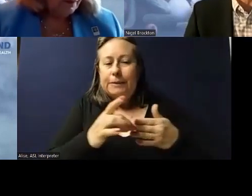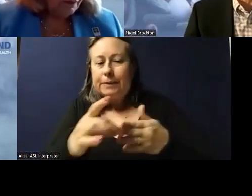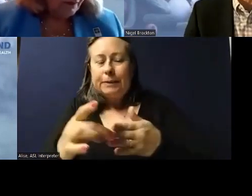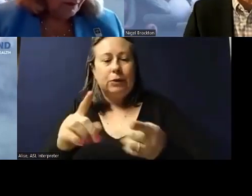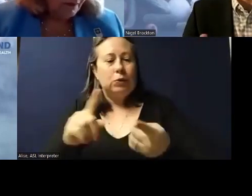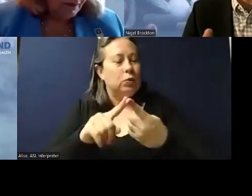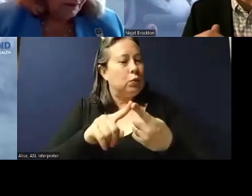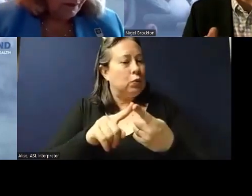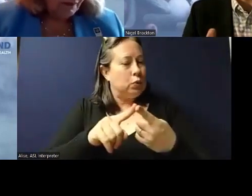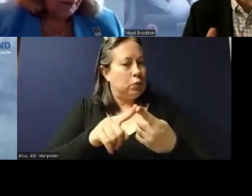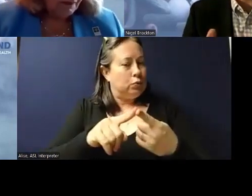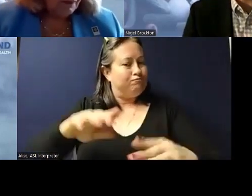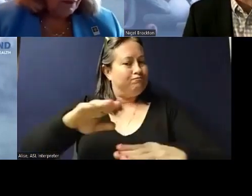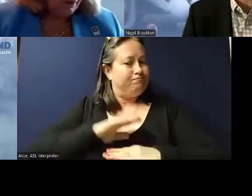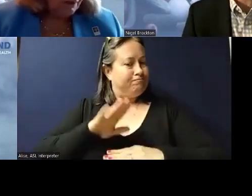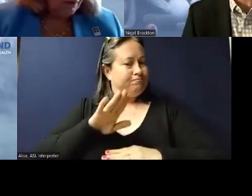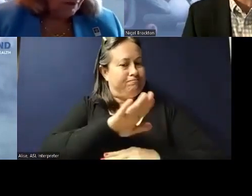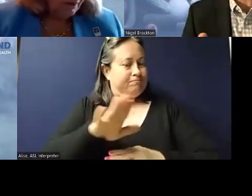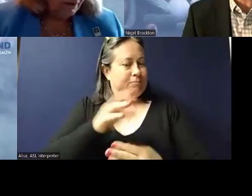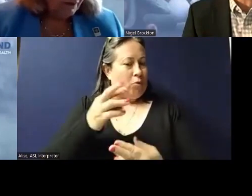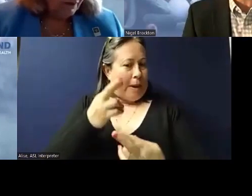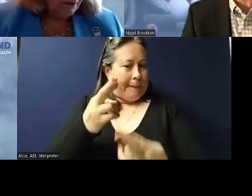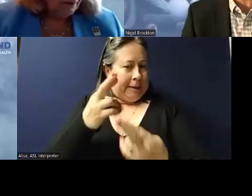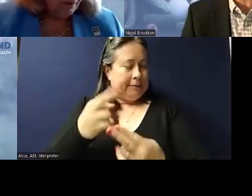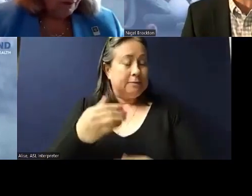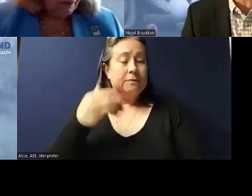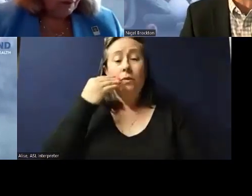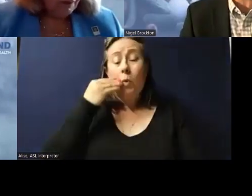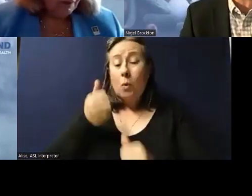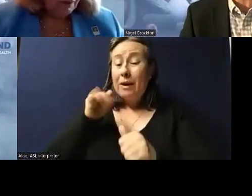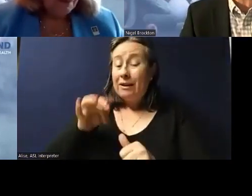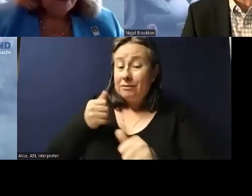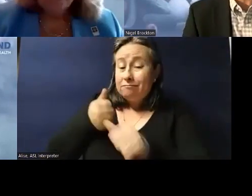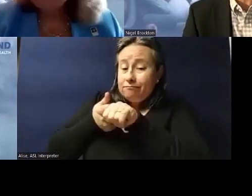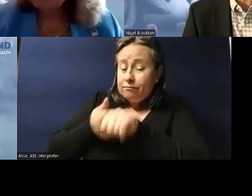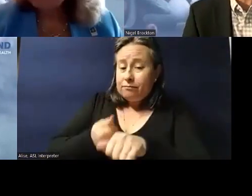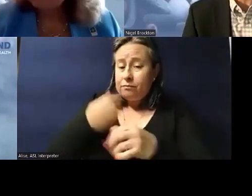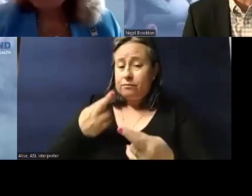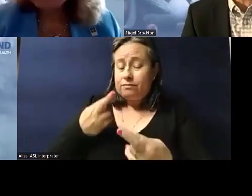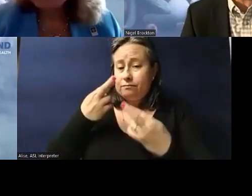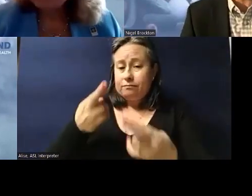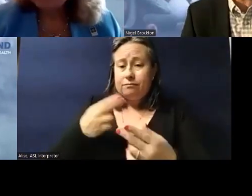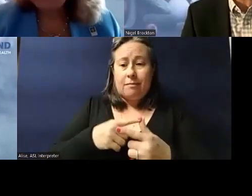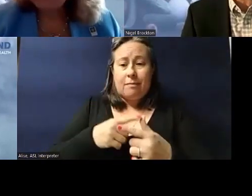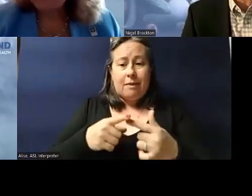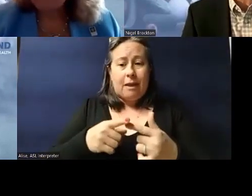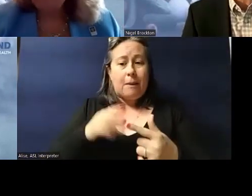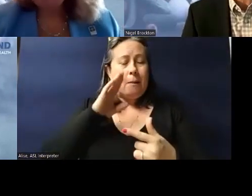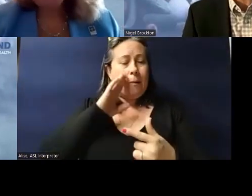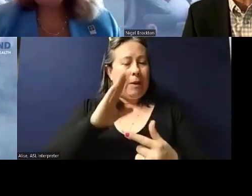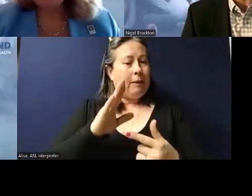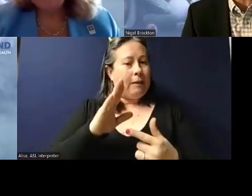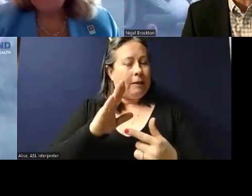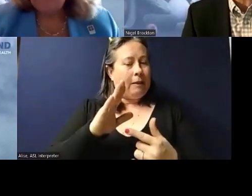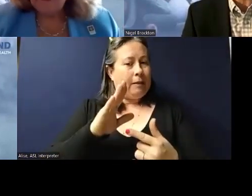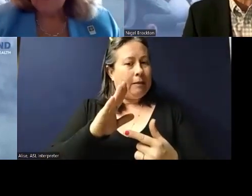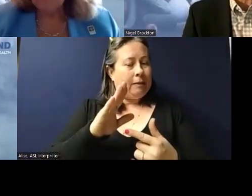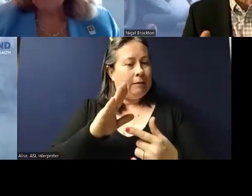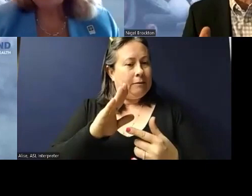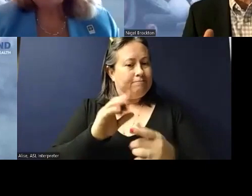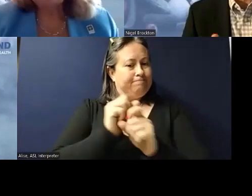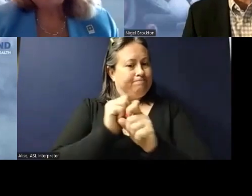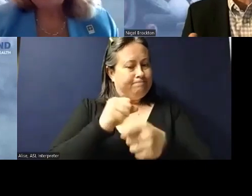recommendations. We know now that adherence to those recommendations does reduce risk and improve